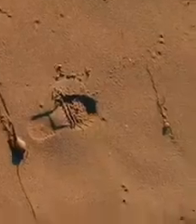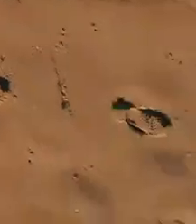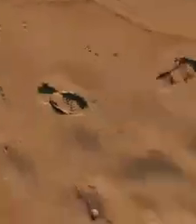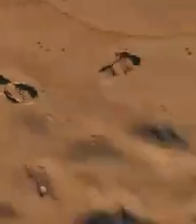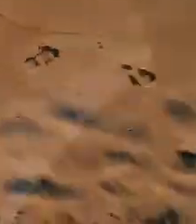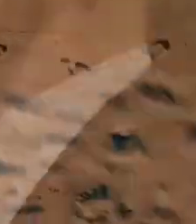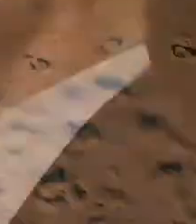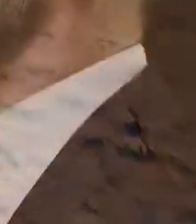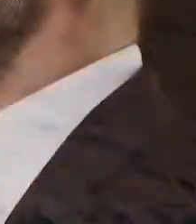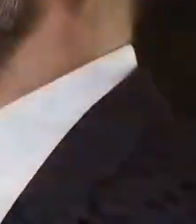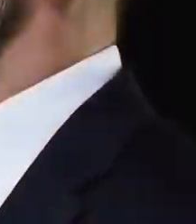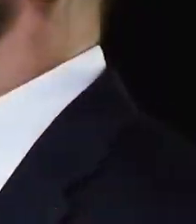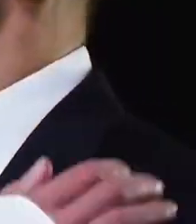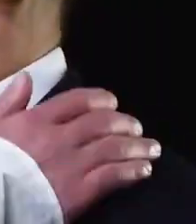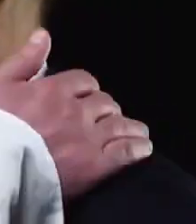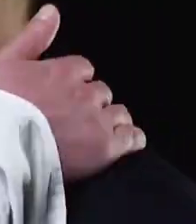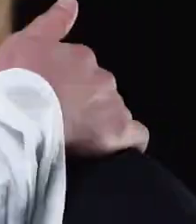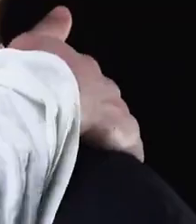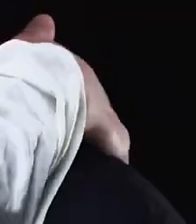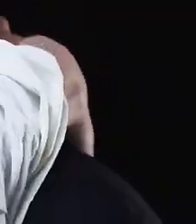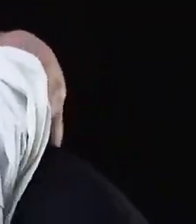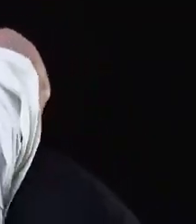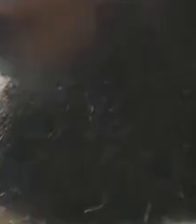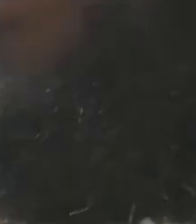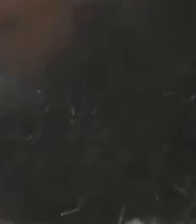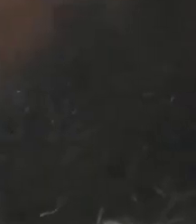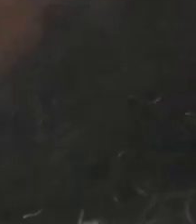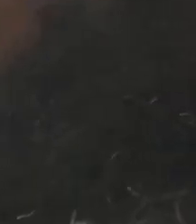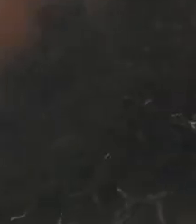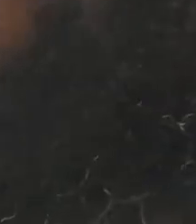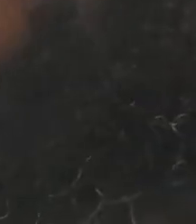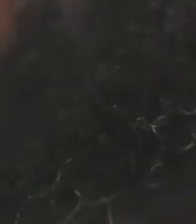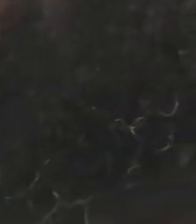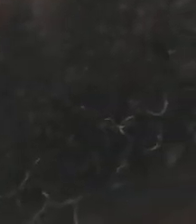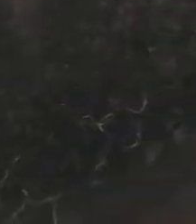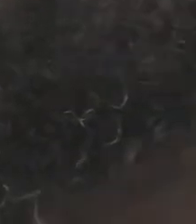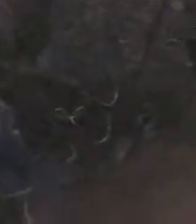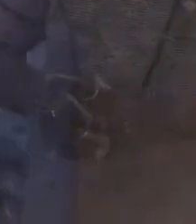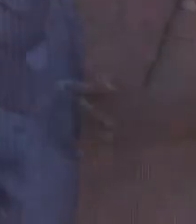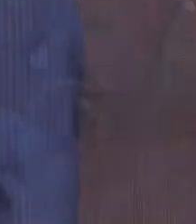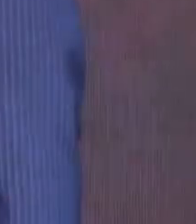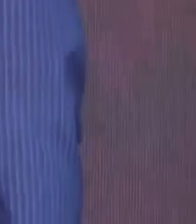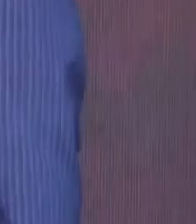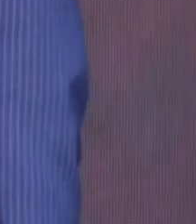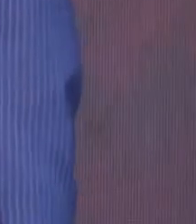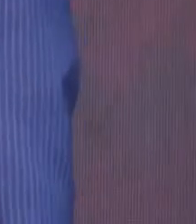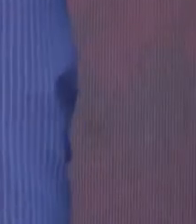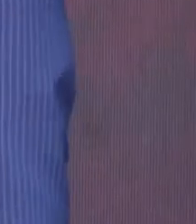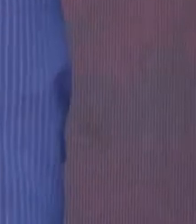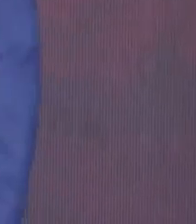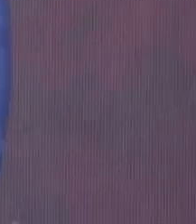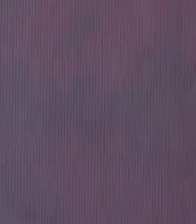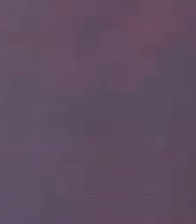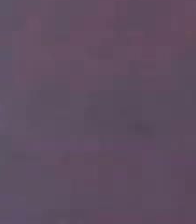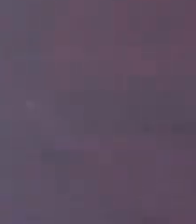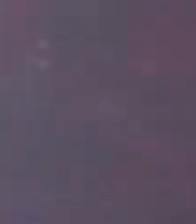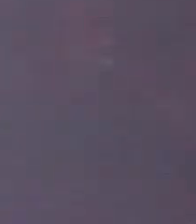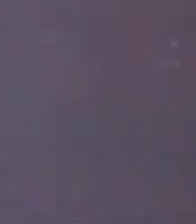look, a look to the author and finisher, signals the authority. It's a power shift, power from on